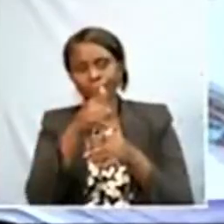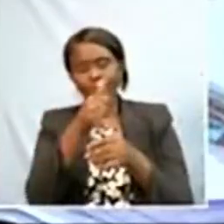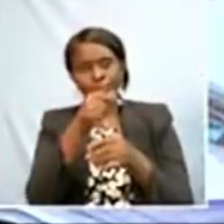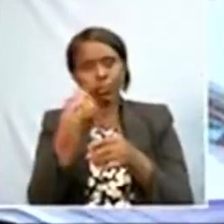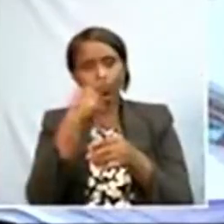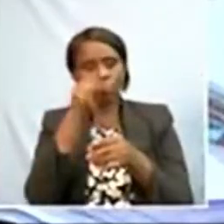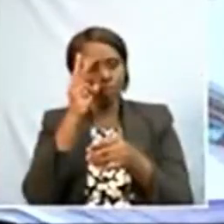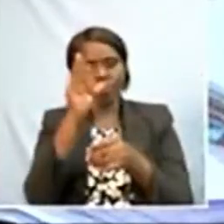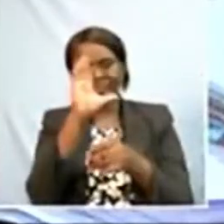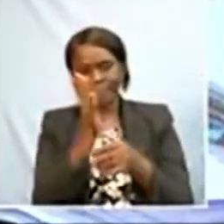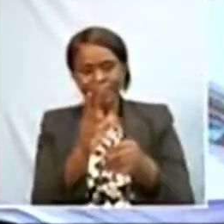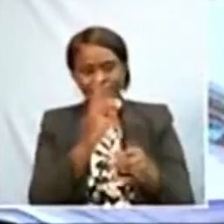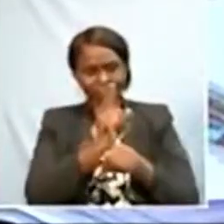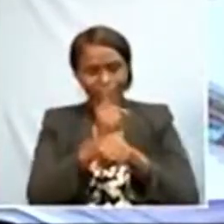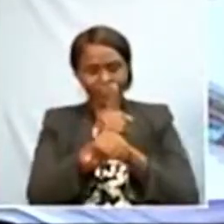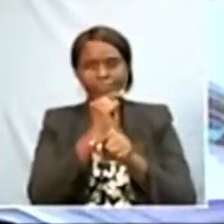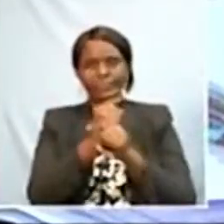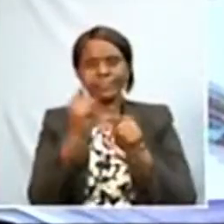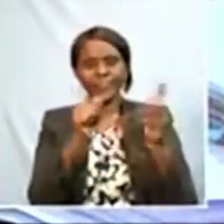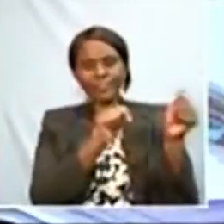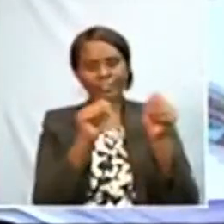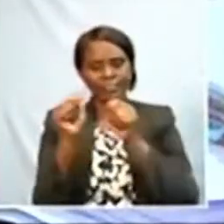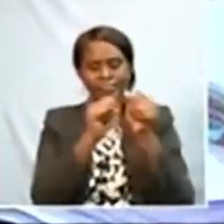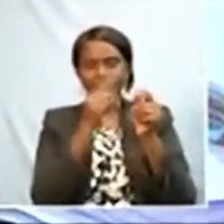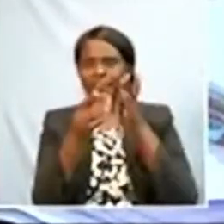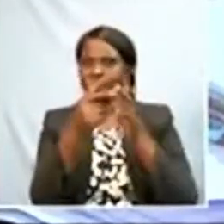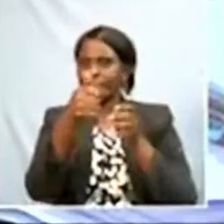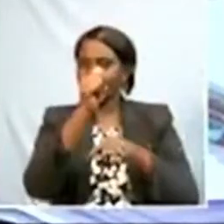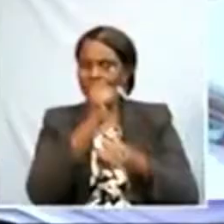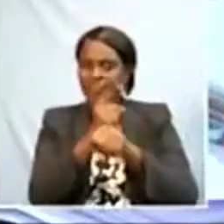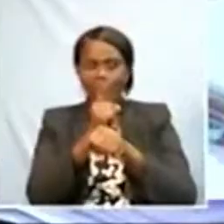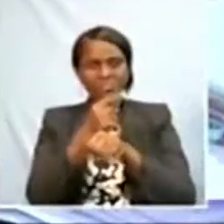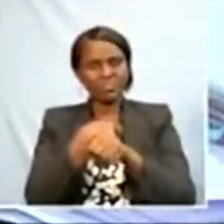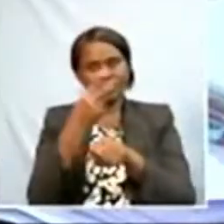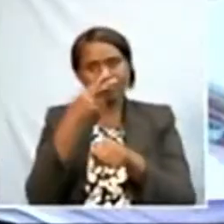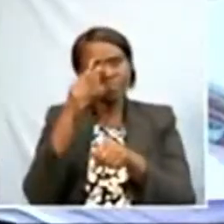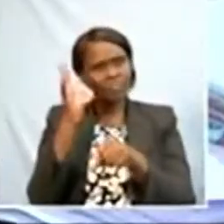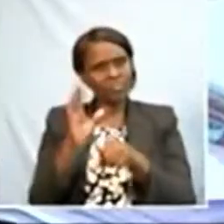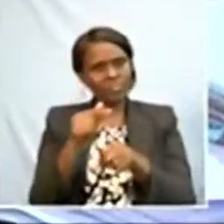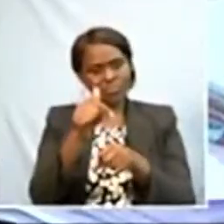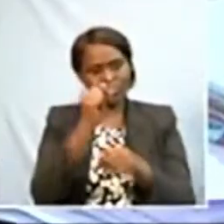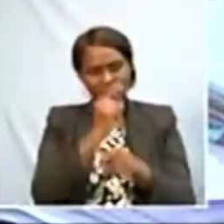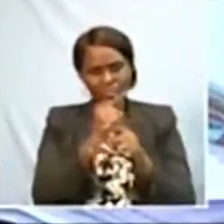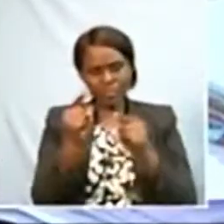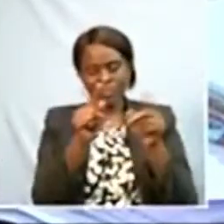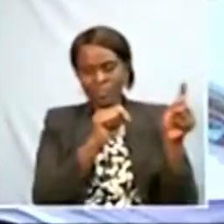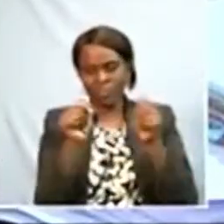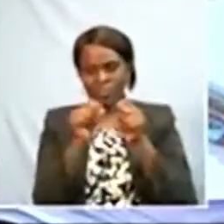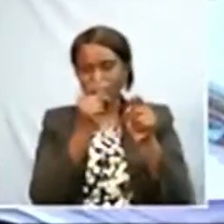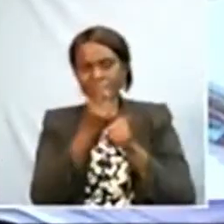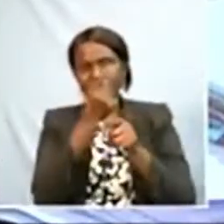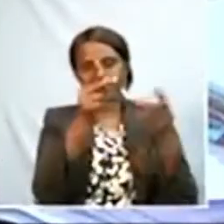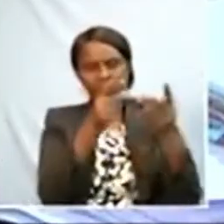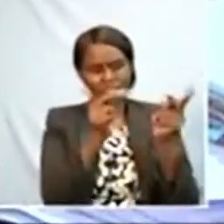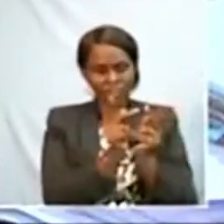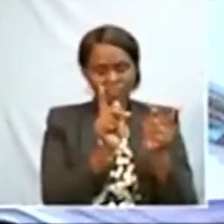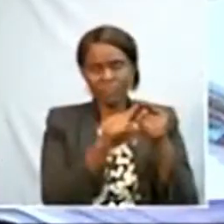be cautioned. They're just transferred. Maybe that you are being cautioned. I have never seen. You're just being transferred from one place to